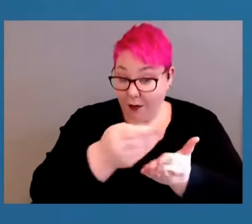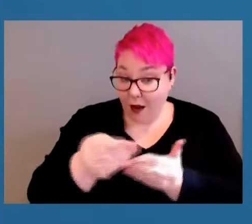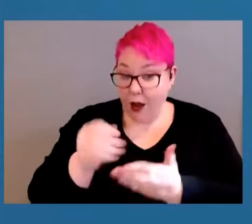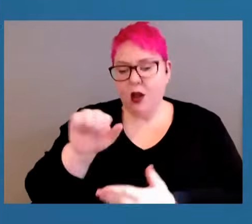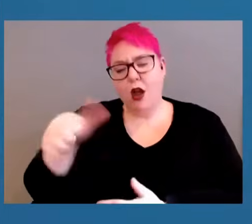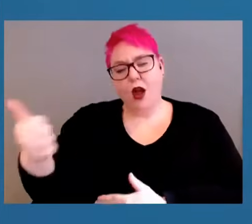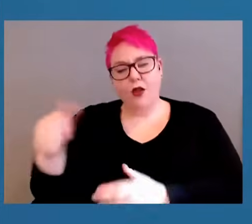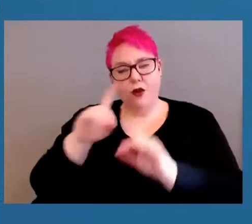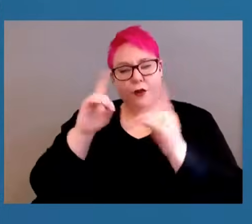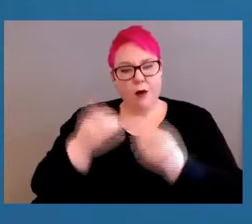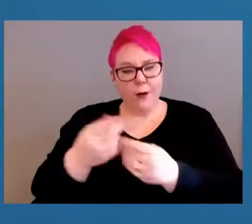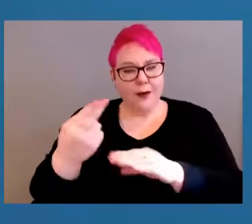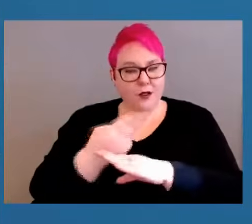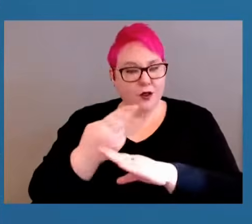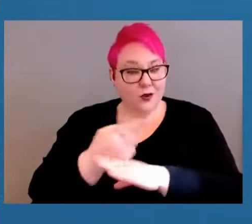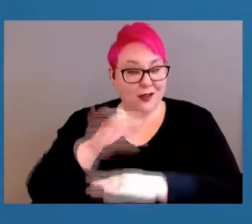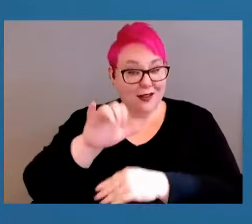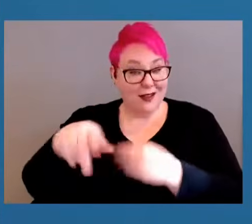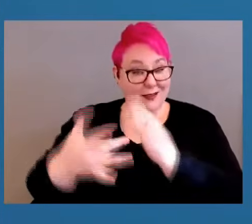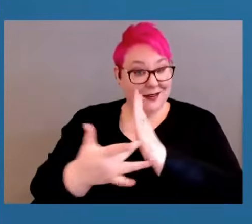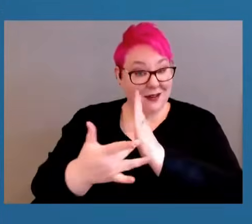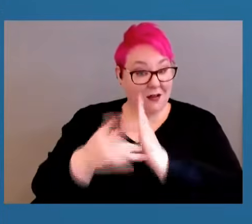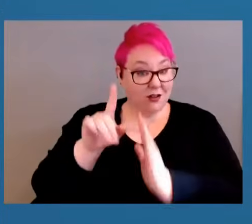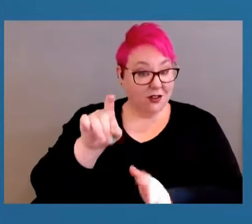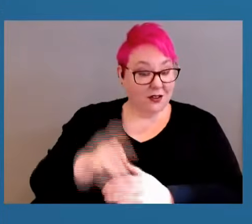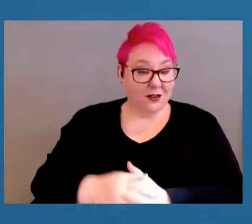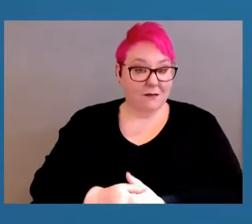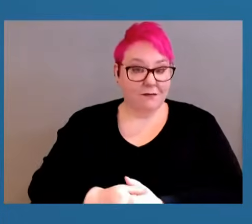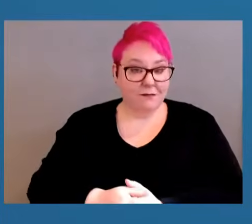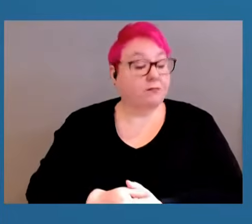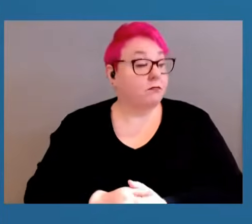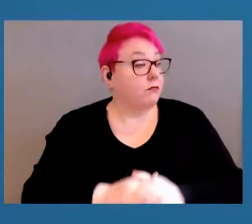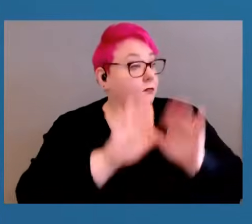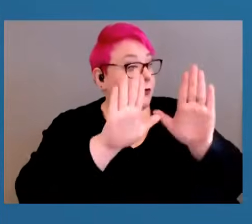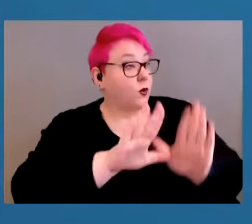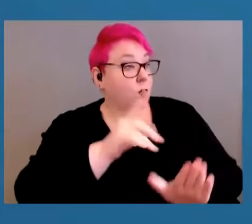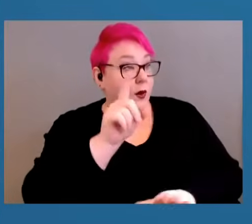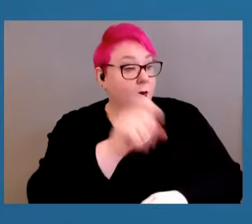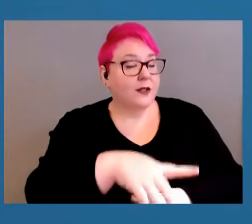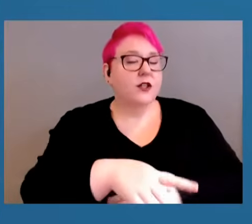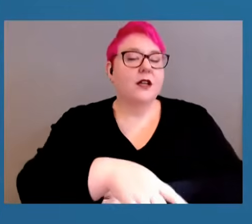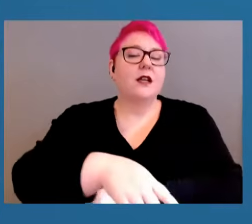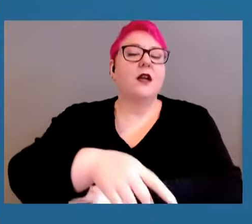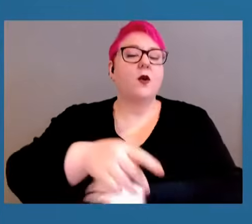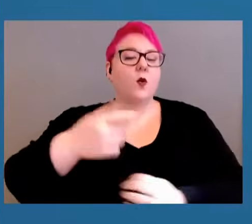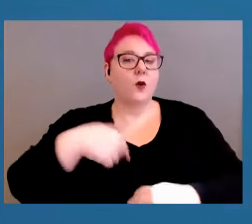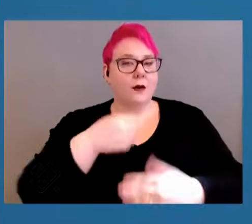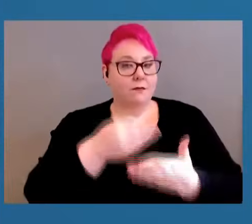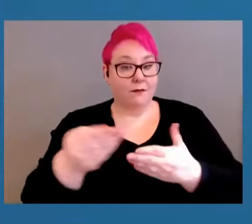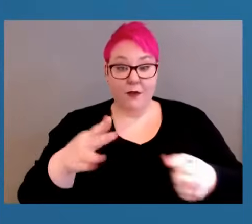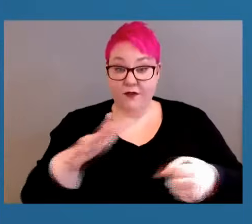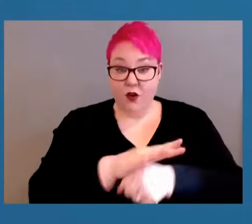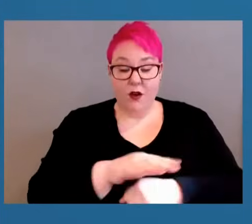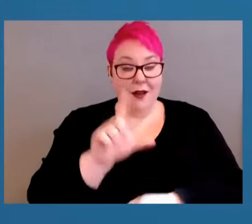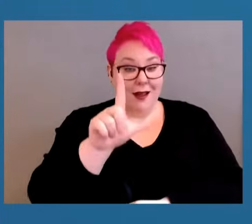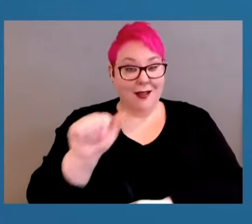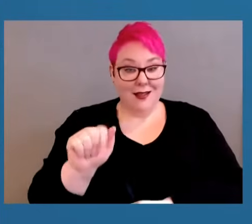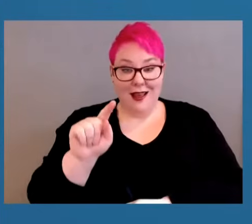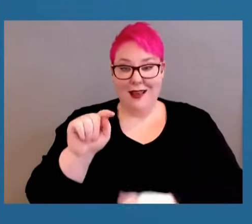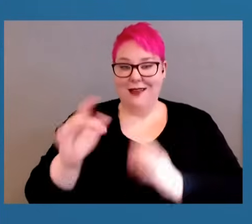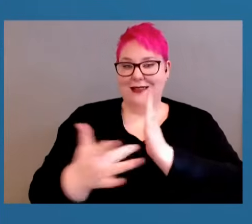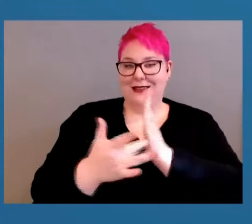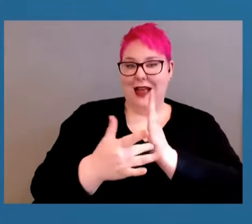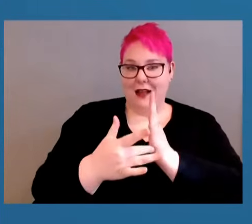using that technology? Sure. Great question, Mary. It was purchased fully with LA Tech grant money from the governor's